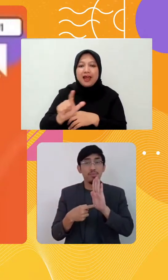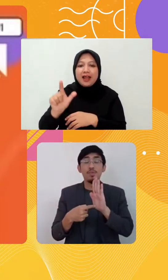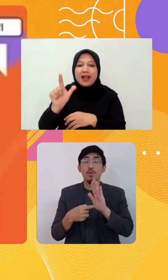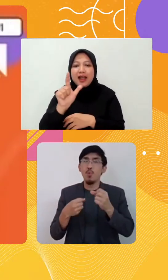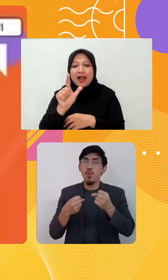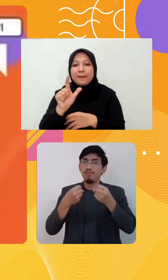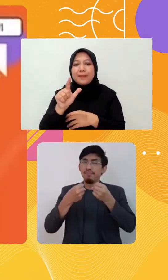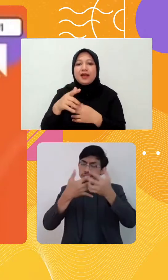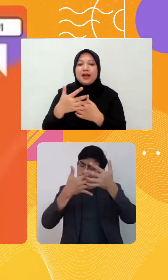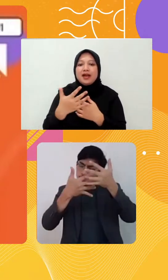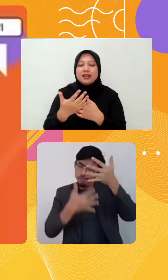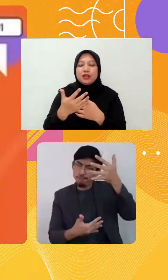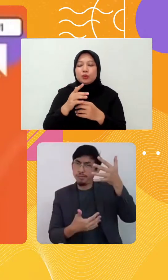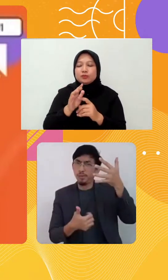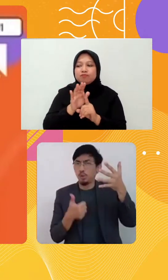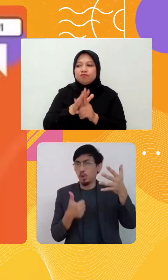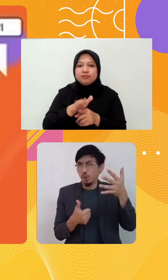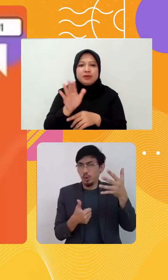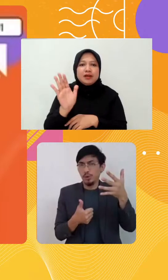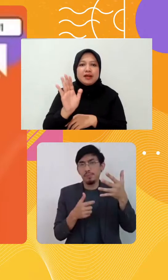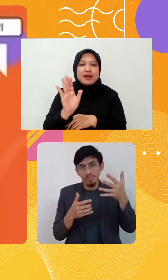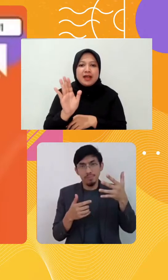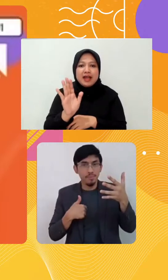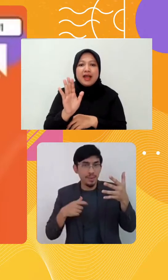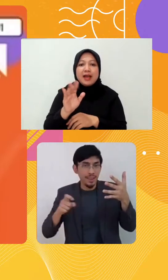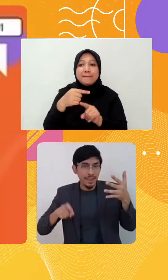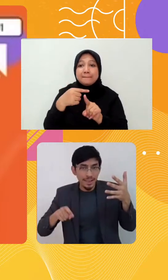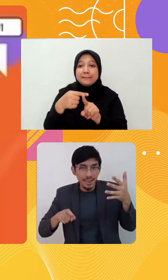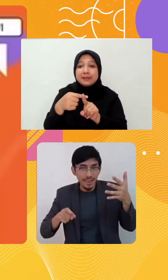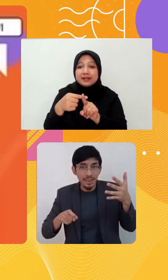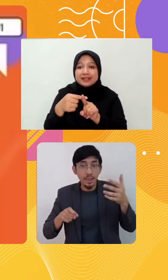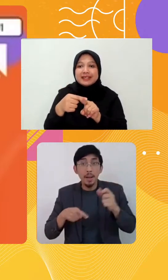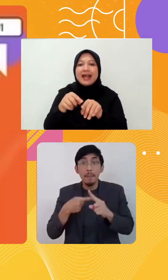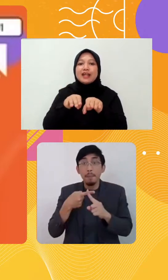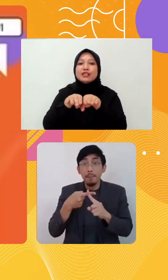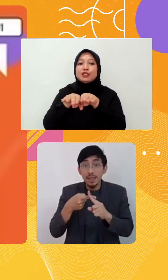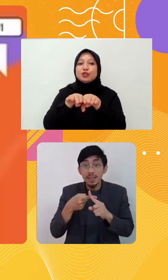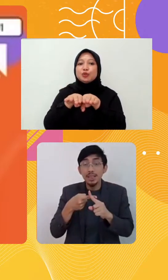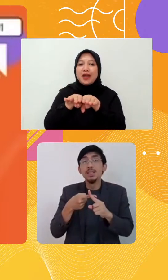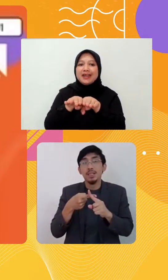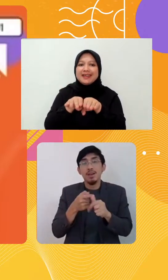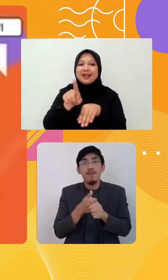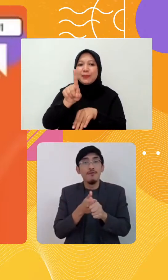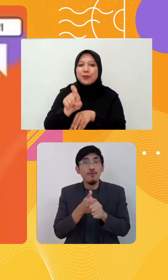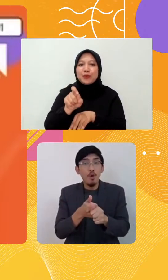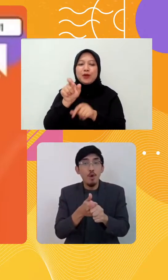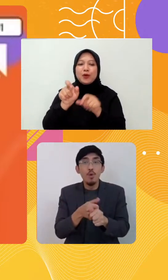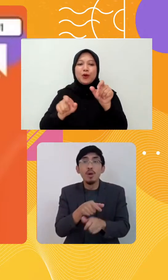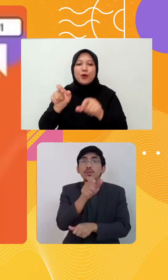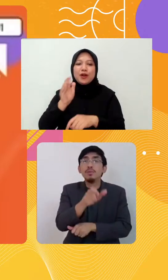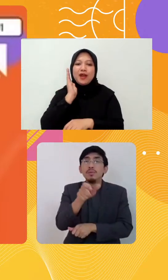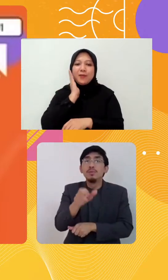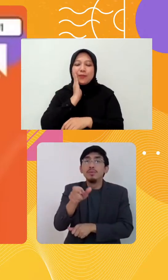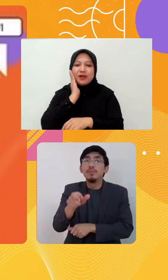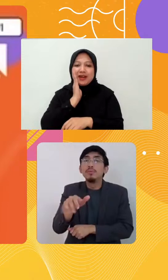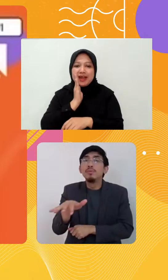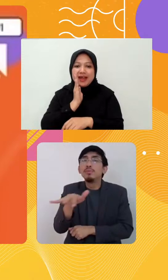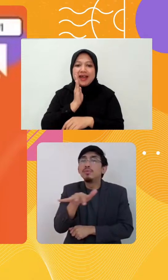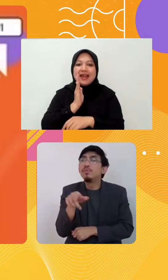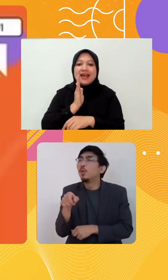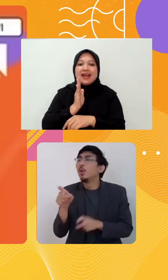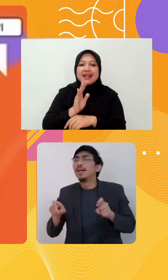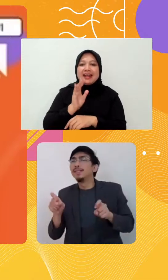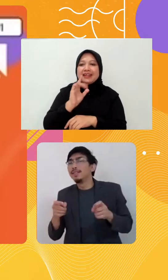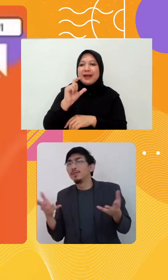also it must be relevant, of course, for young people, and also we deliver it in non-judgmental way. I think we